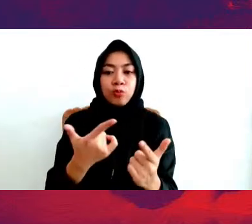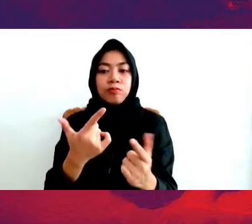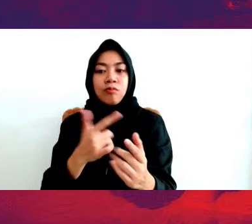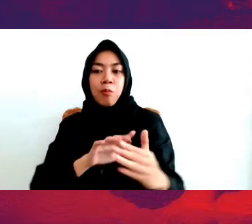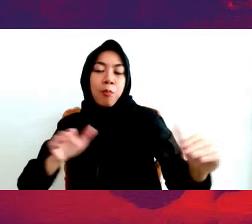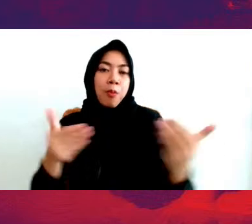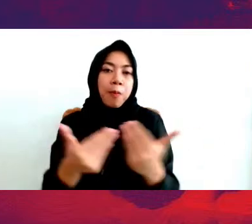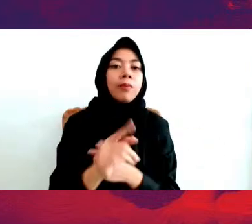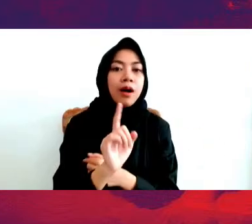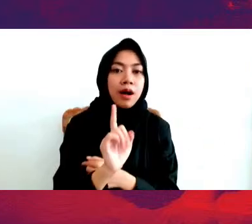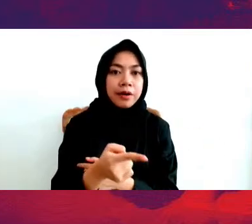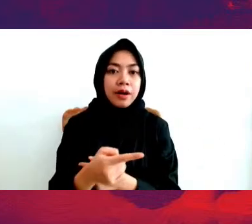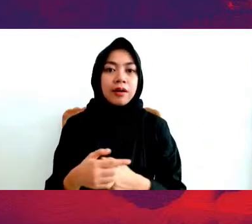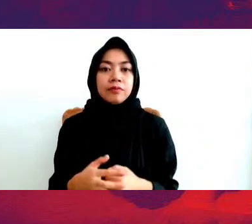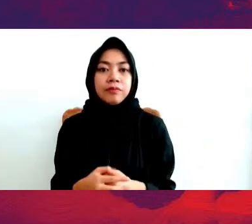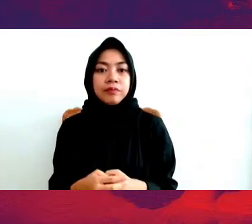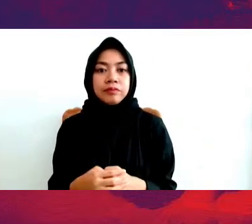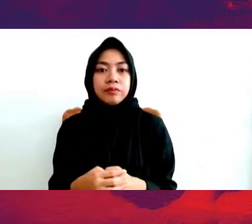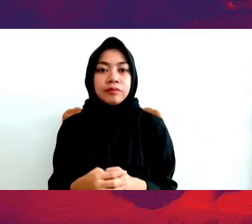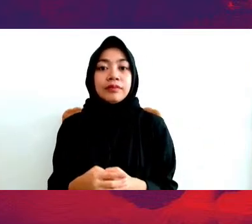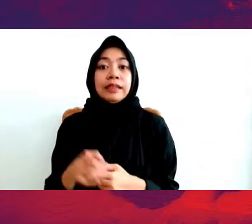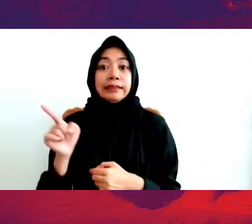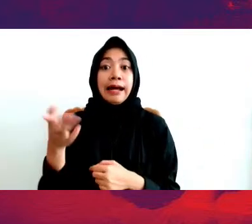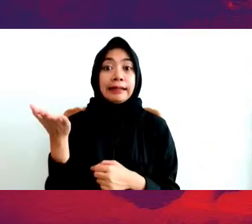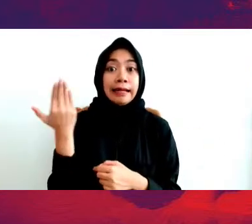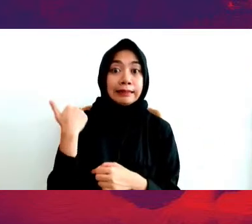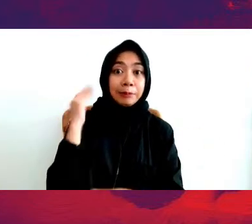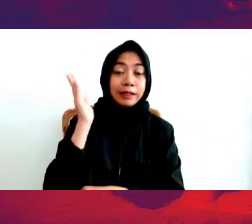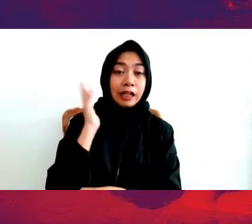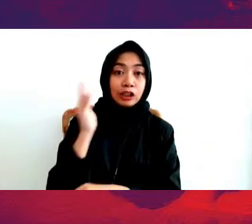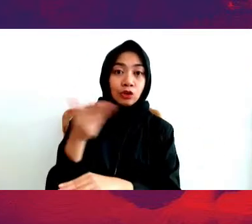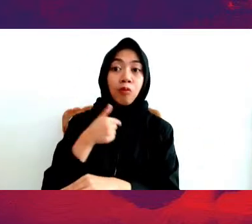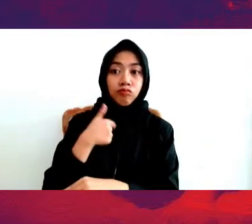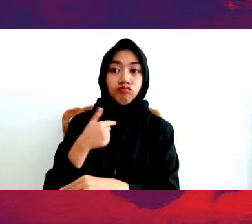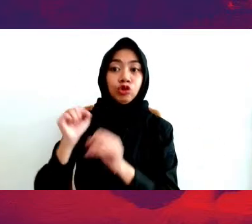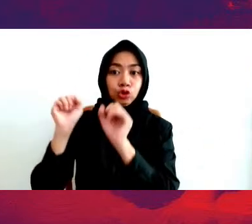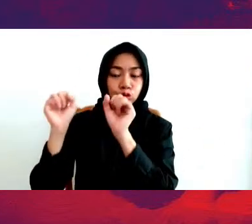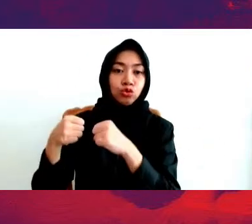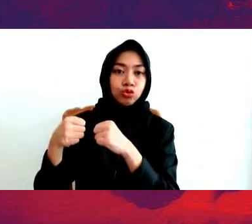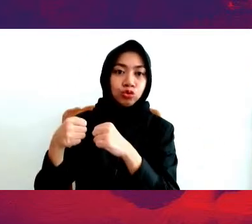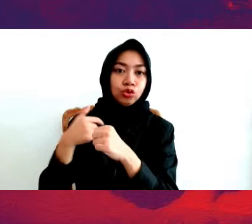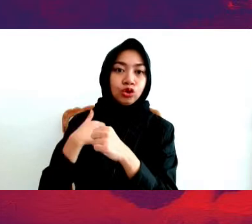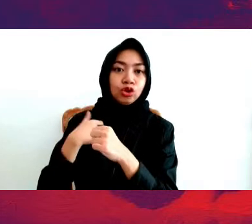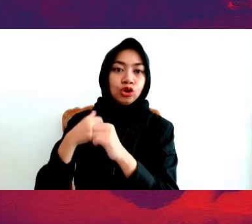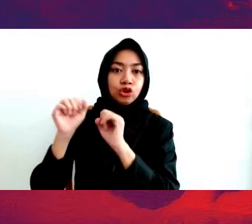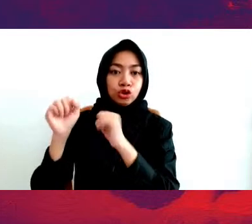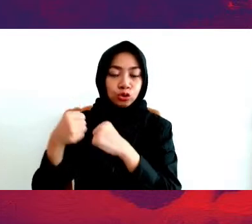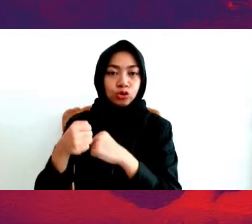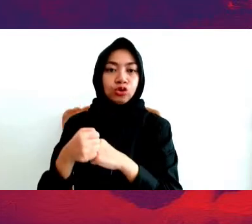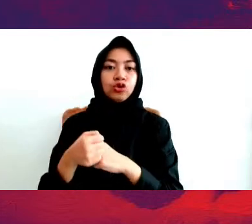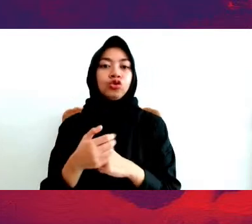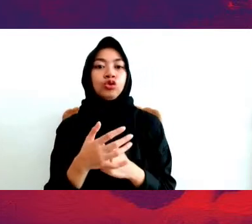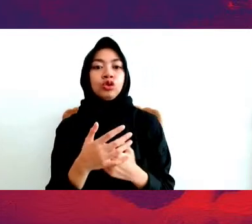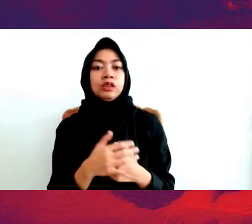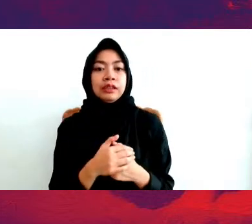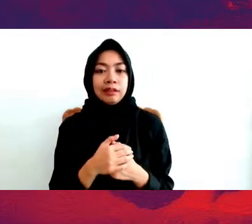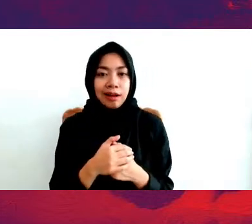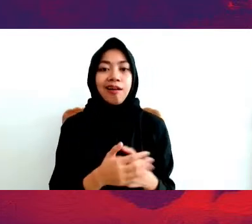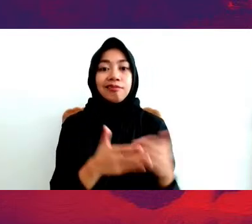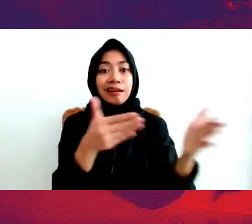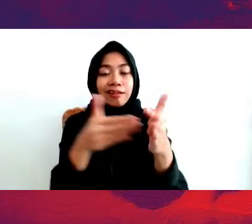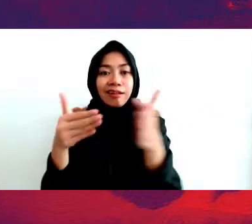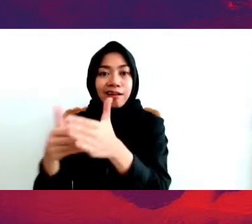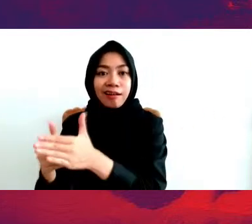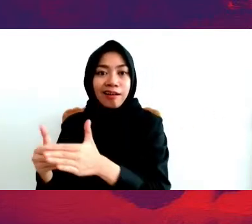livelihood. And I would agree on Dr. Elan Satriawan's comment earlier on, which indicated that despite all the challenges,